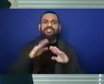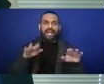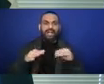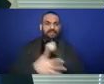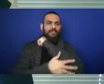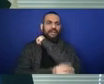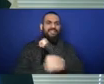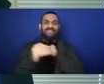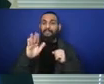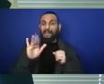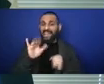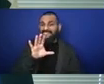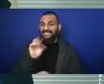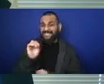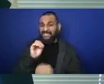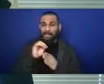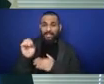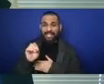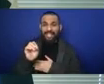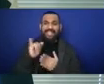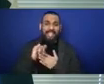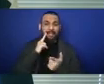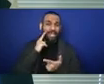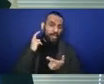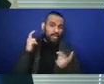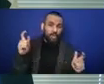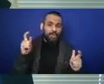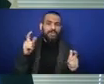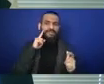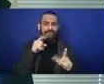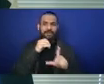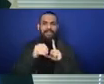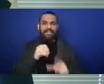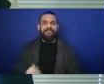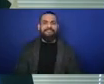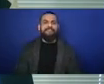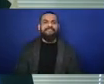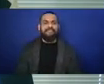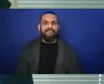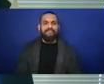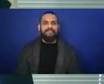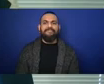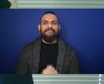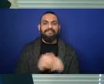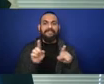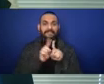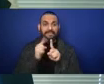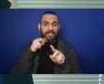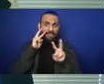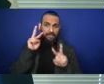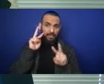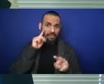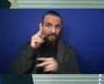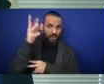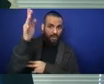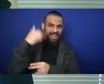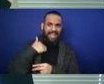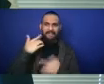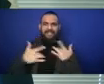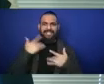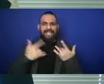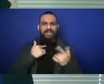541-1400. There are innumerable other benefits, like the expanded child tax credit, which economists have told us will